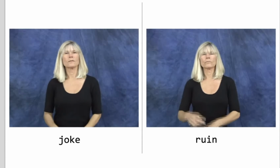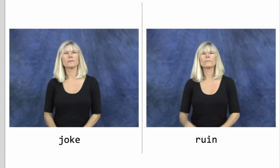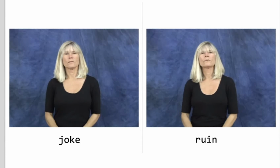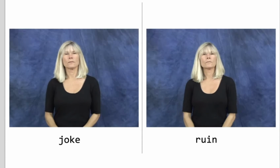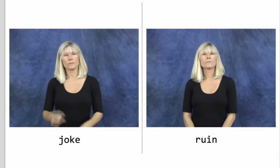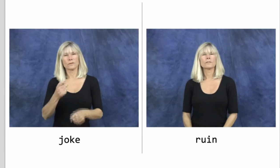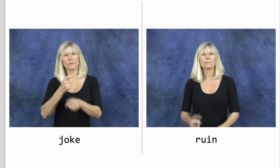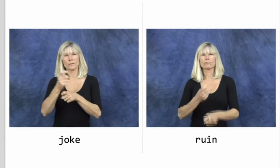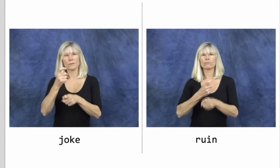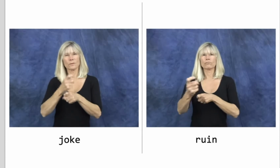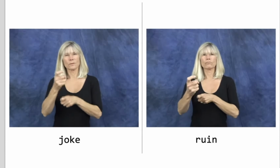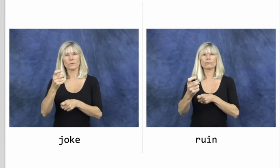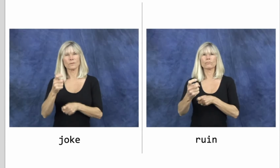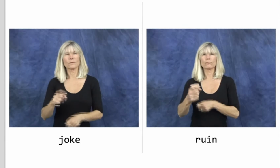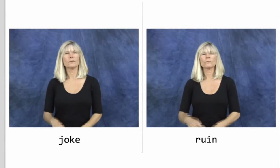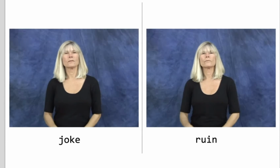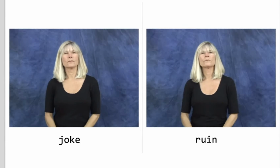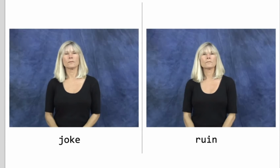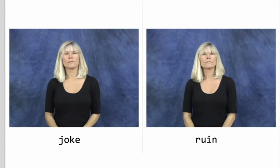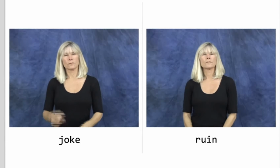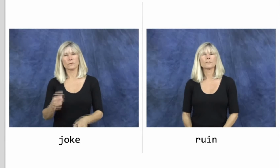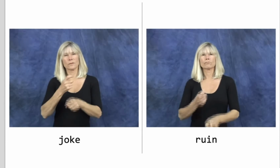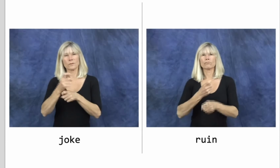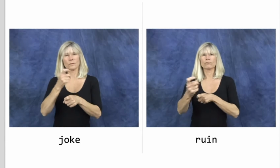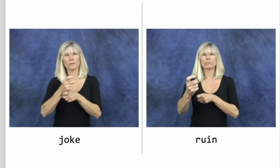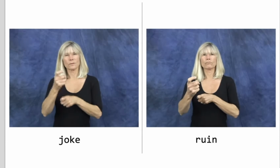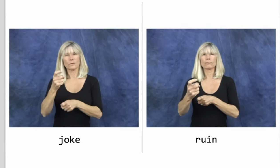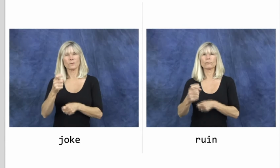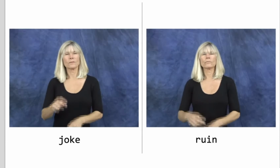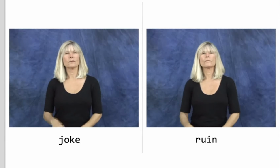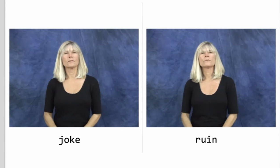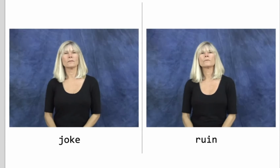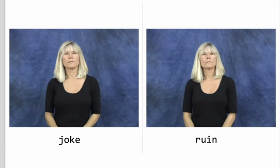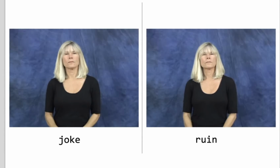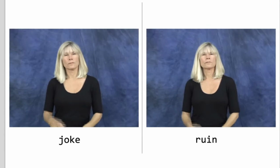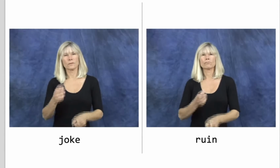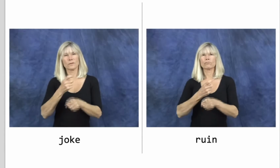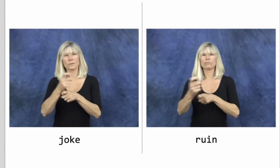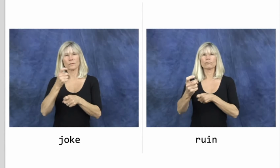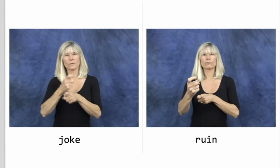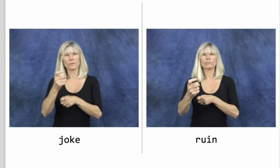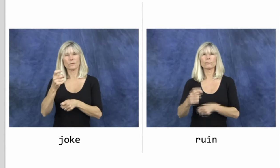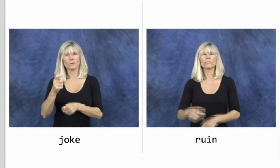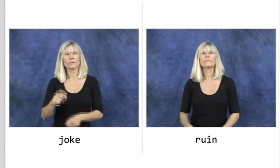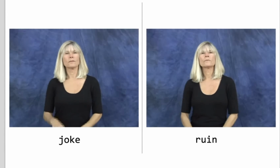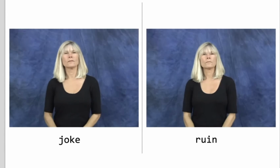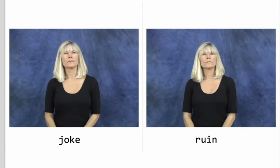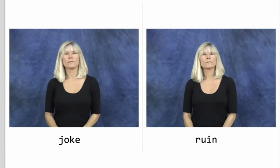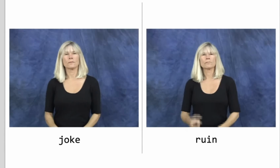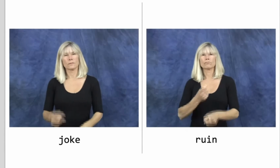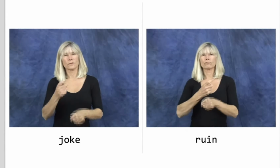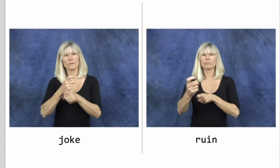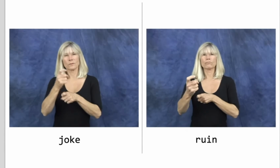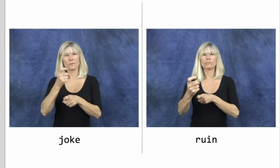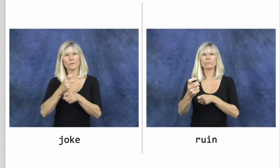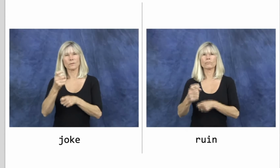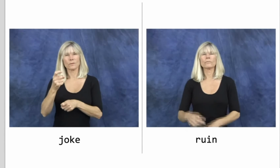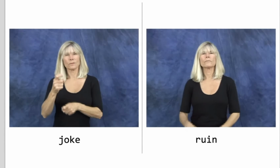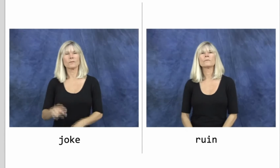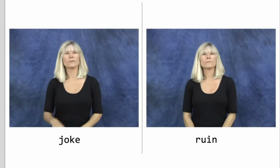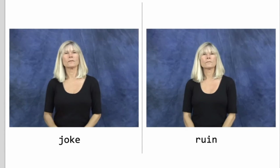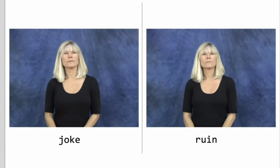I use the study of sign languages to find out what is universal to all human languages. And